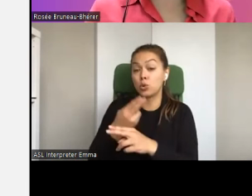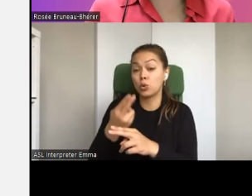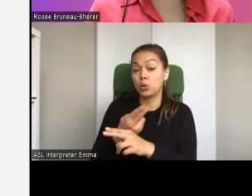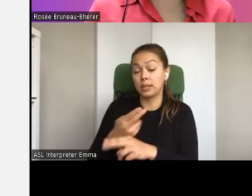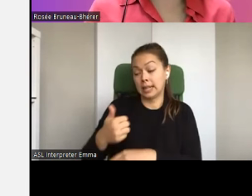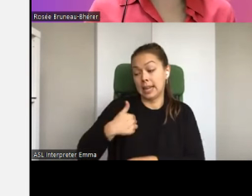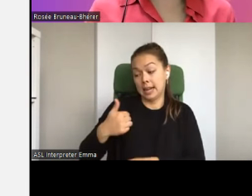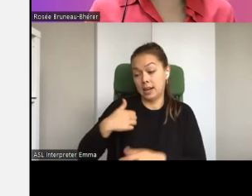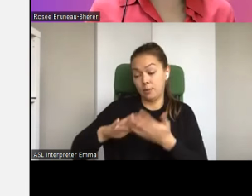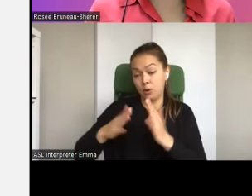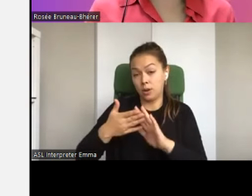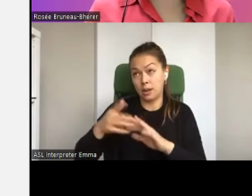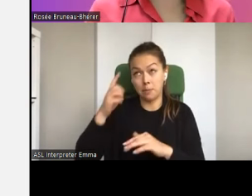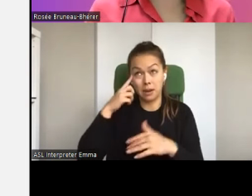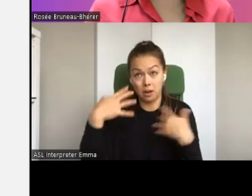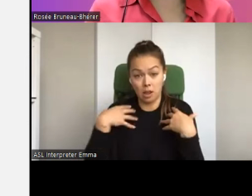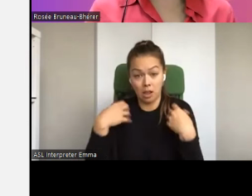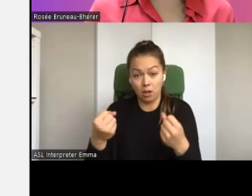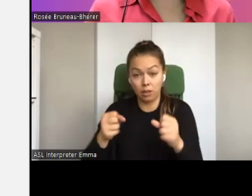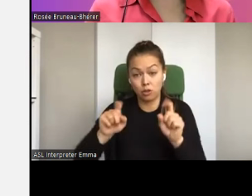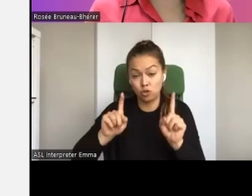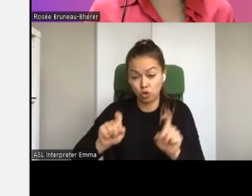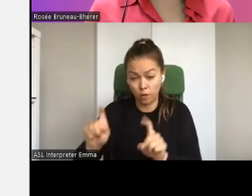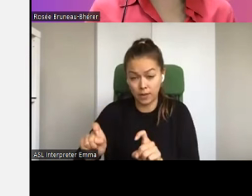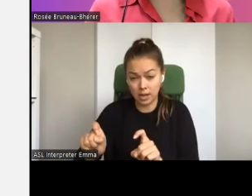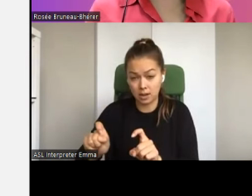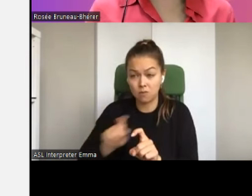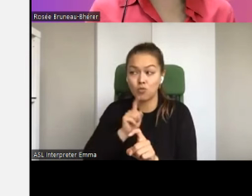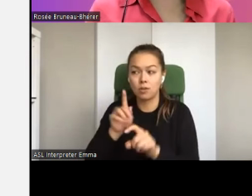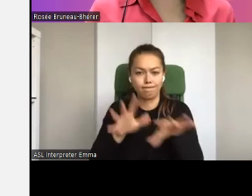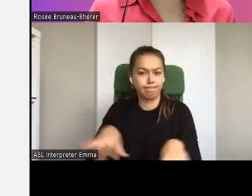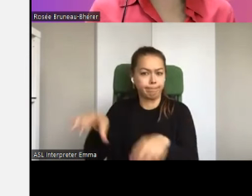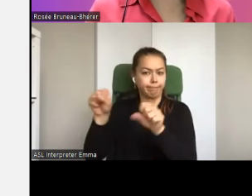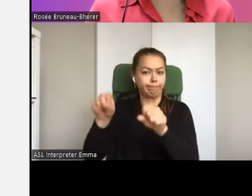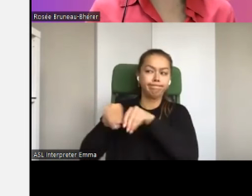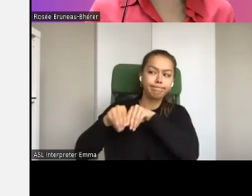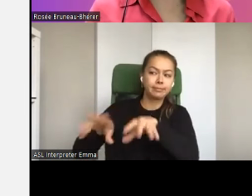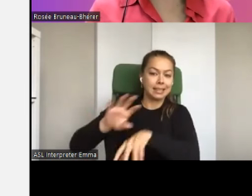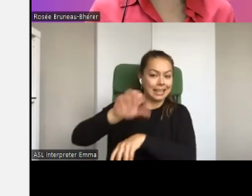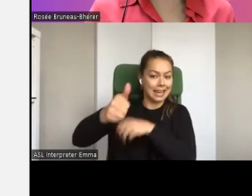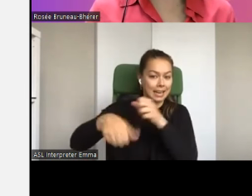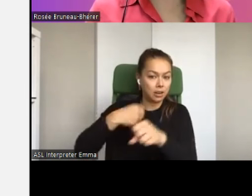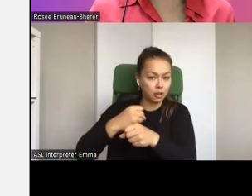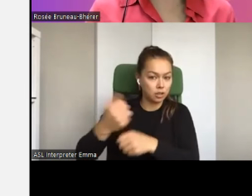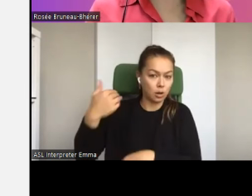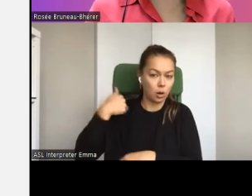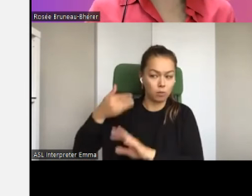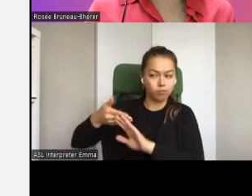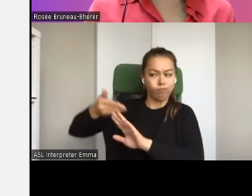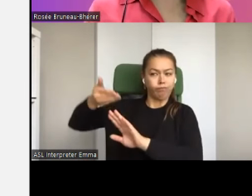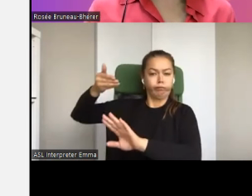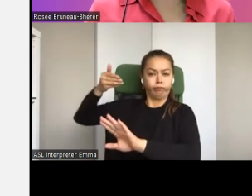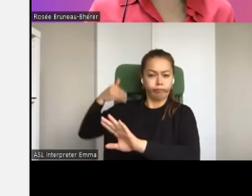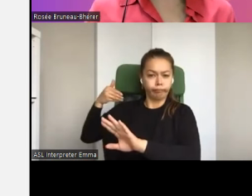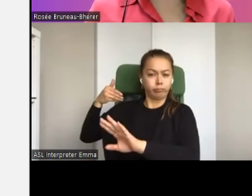Health, which was done 10 years ago. The questions are not asked that often in